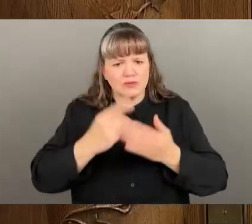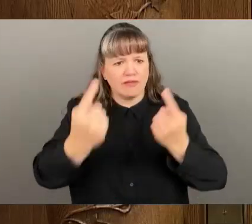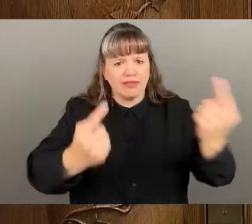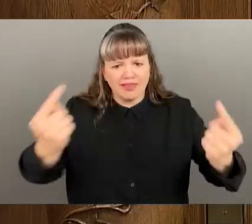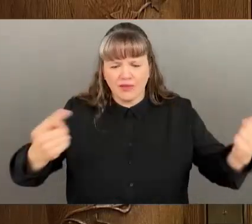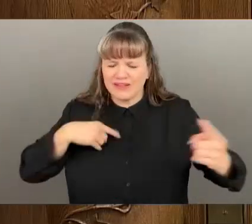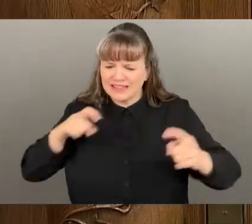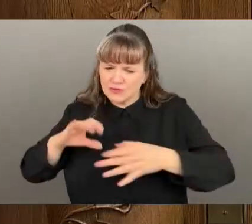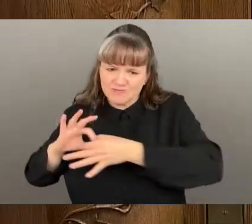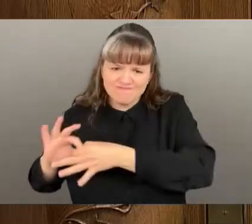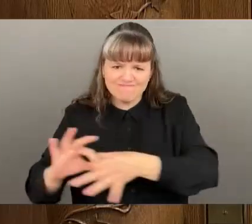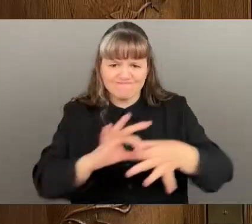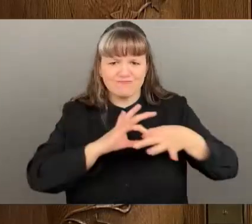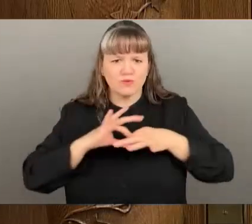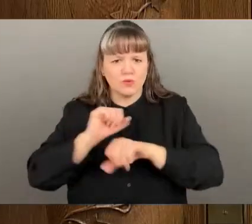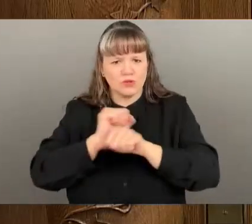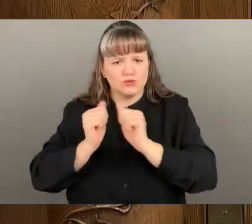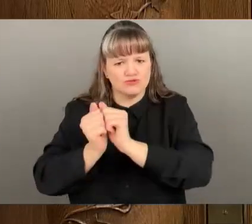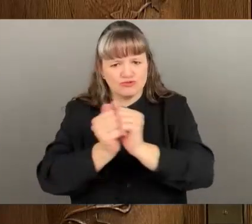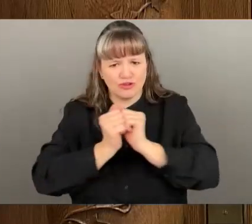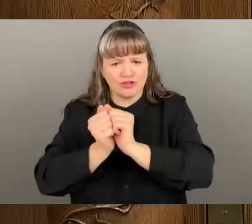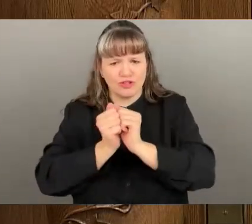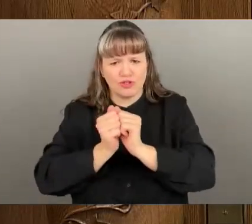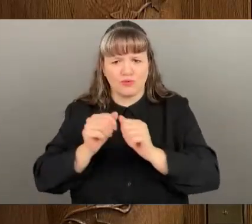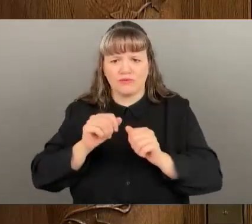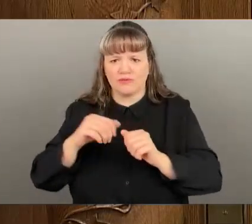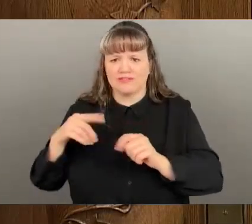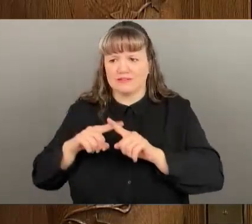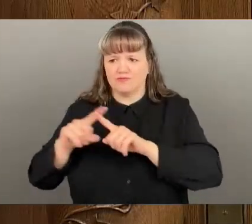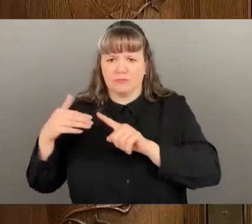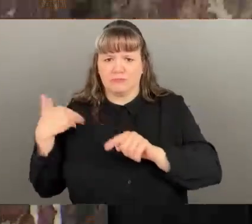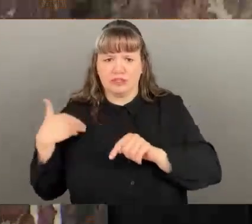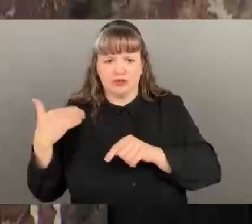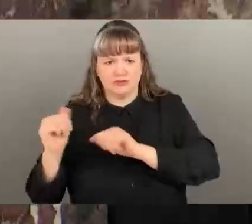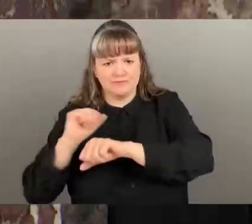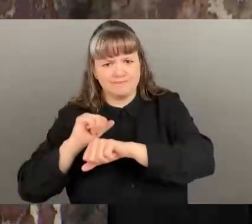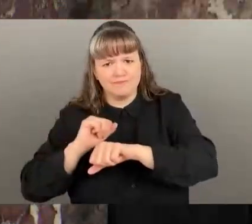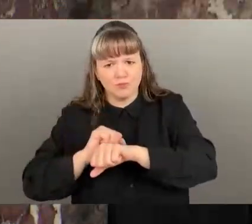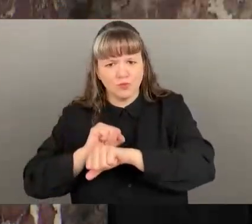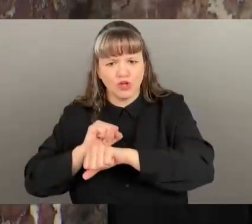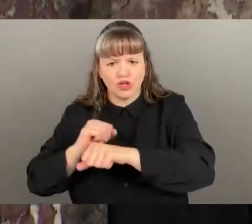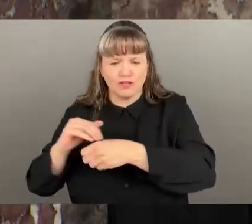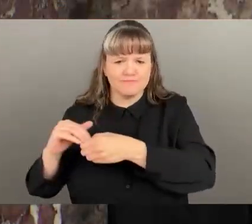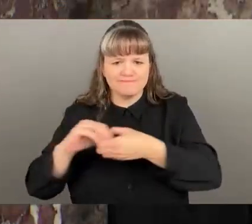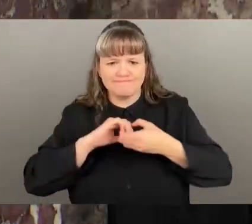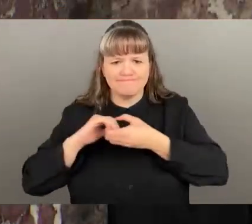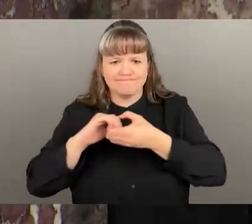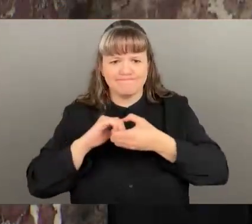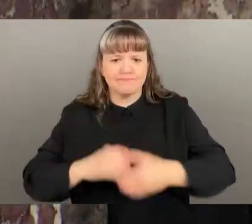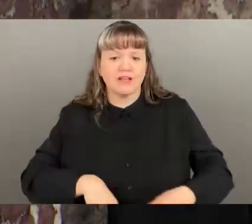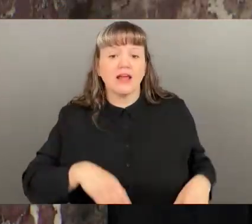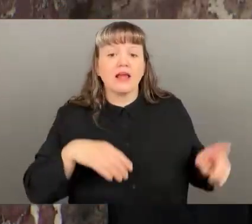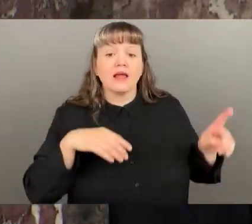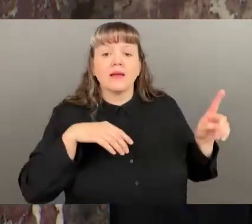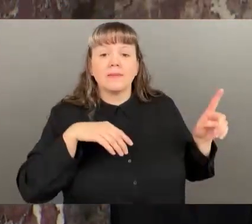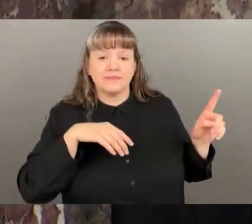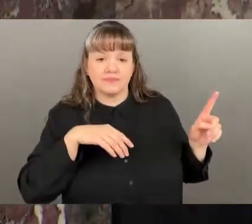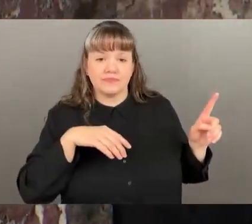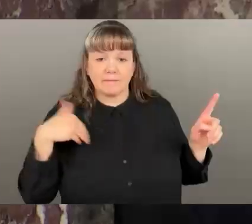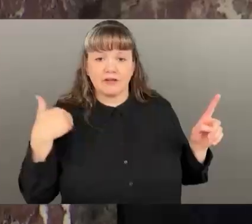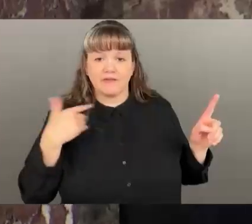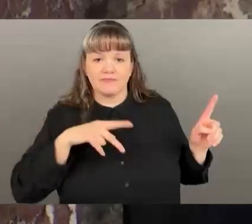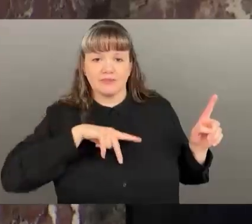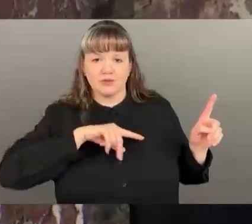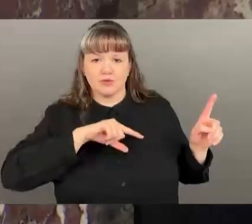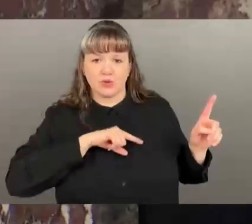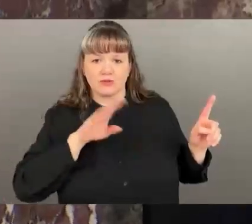Member for Prince George Valemont. Thank you, Honourable Speaker. Unfortunately, the current government continues to talk about the history